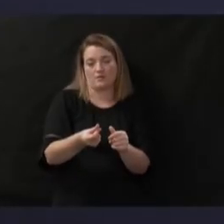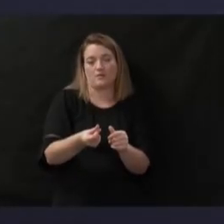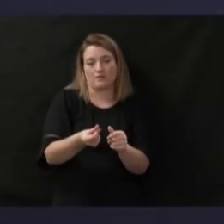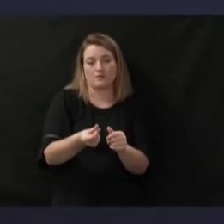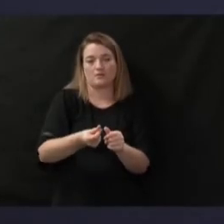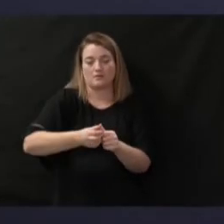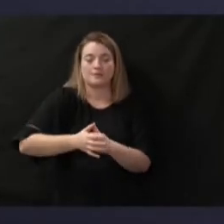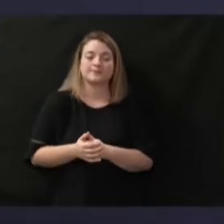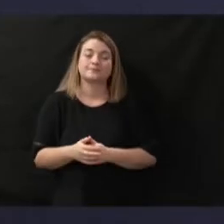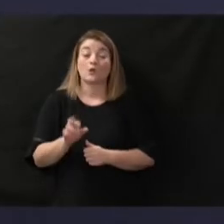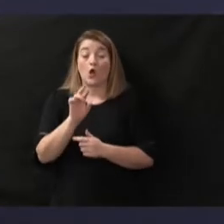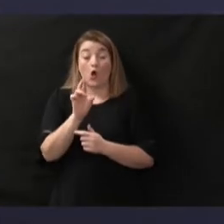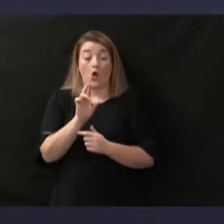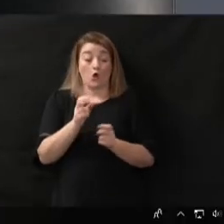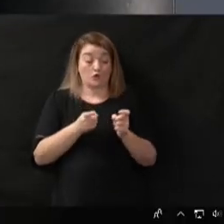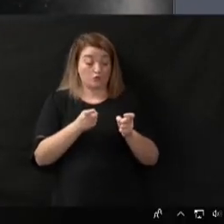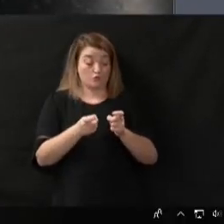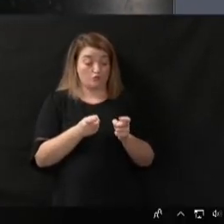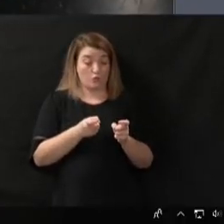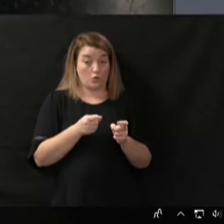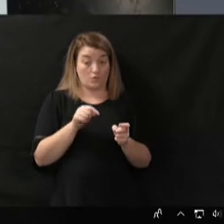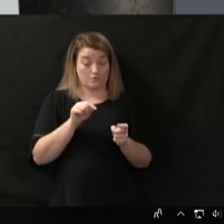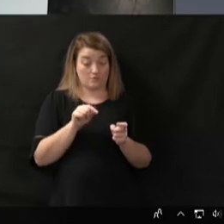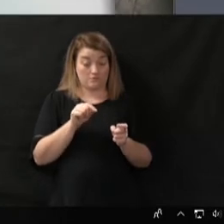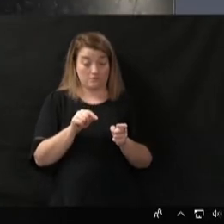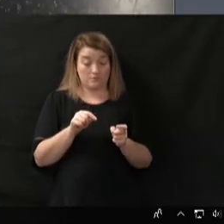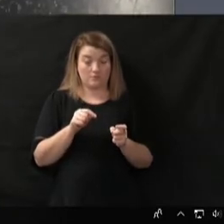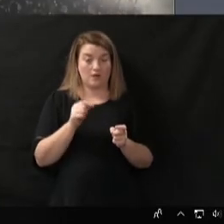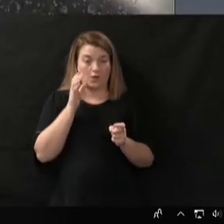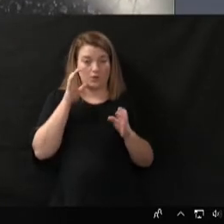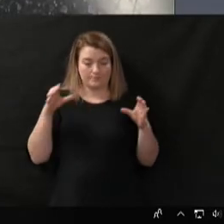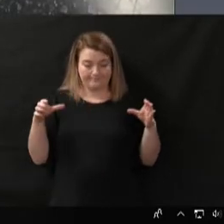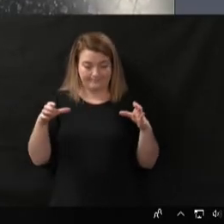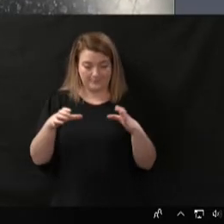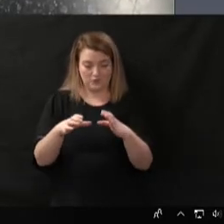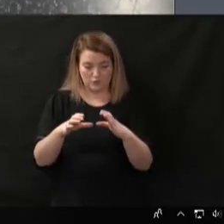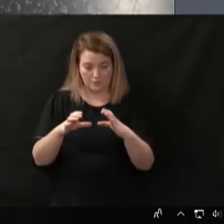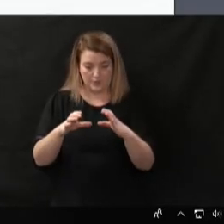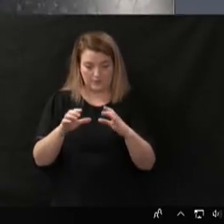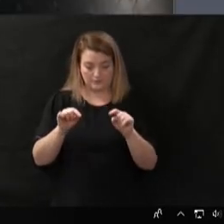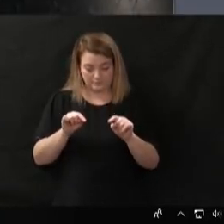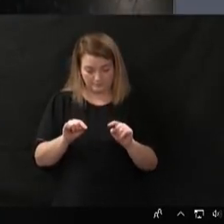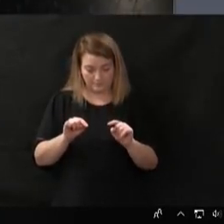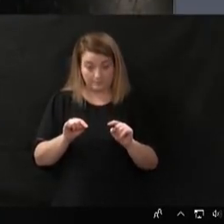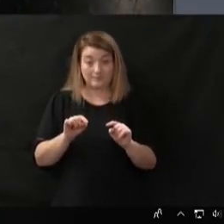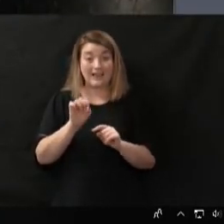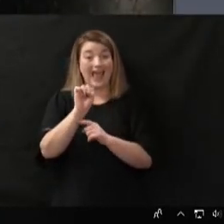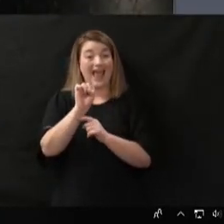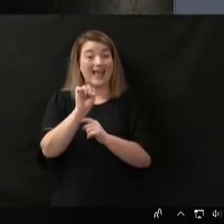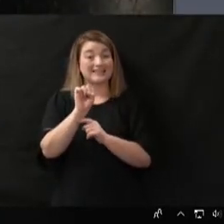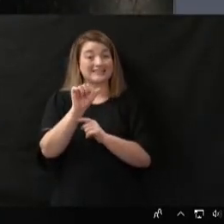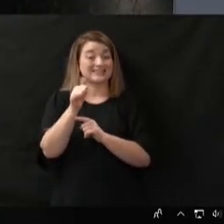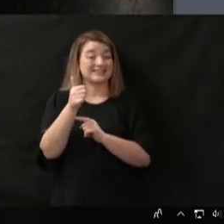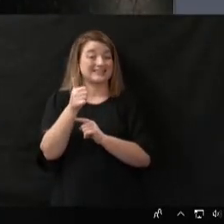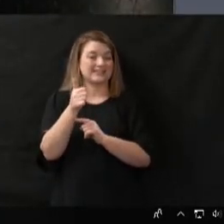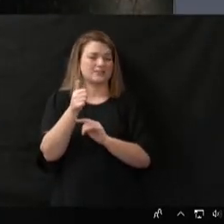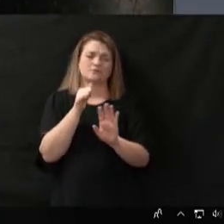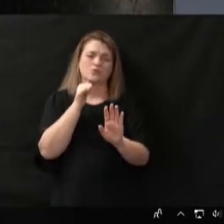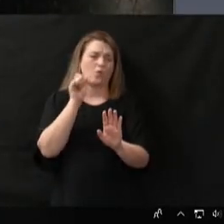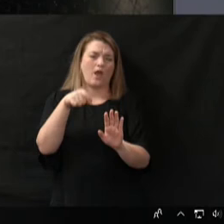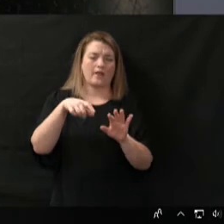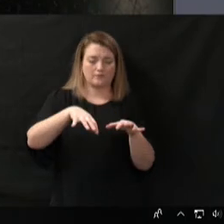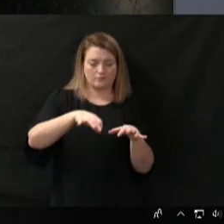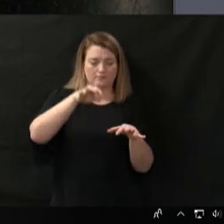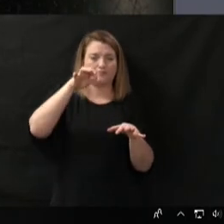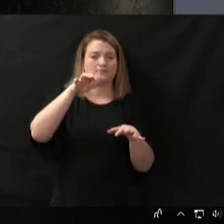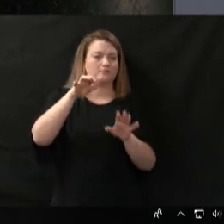And R controlled, we'll zoom in. This is S10. You don't have to get it out, but this